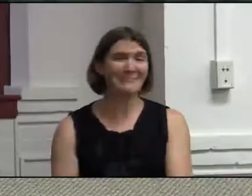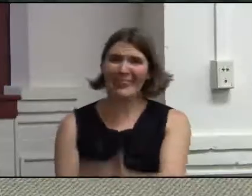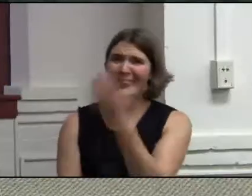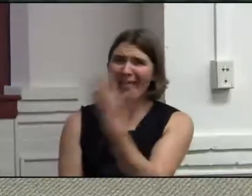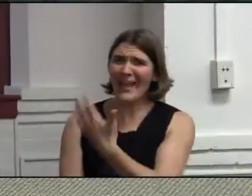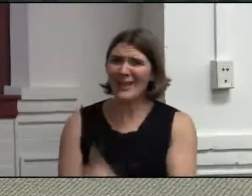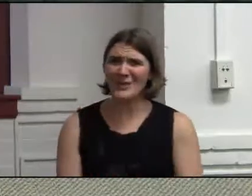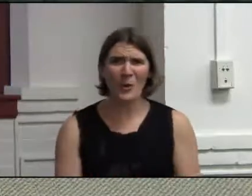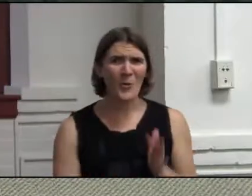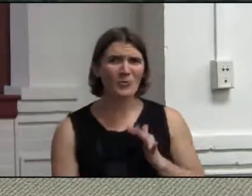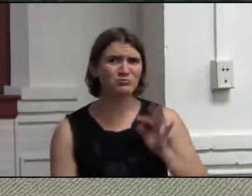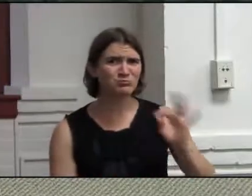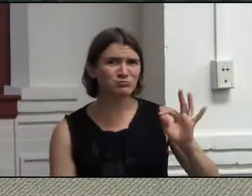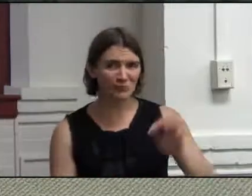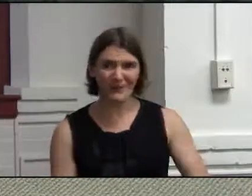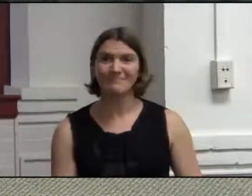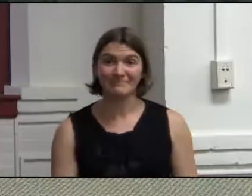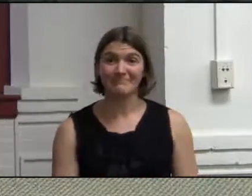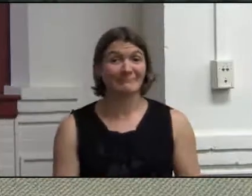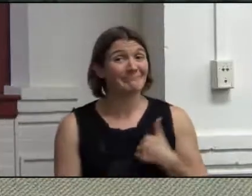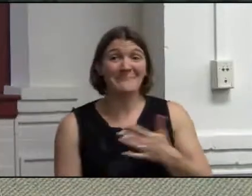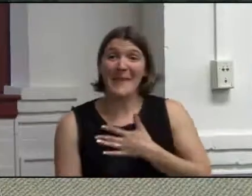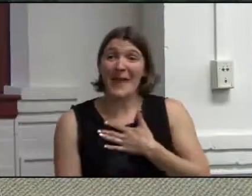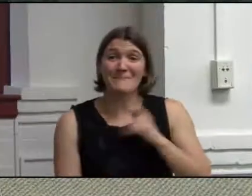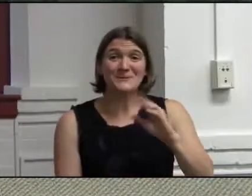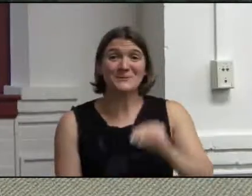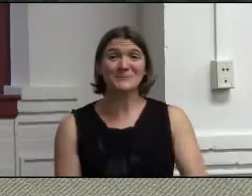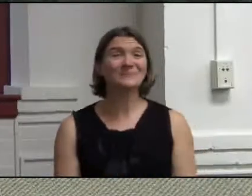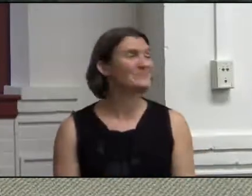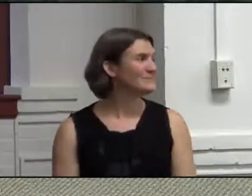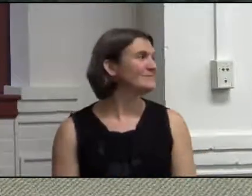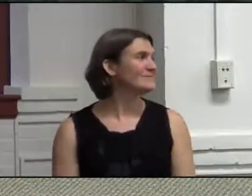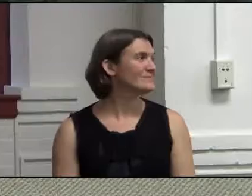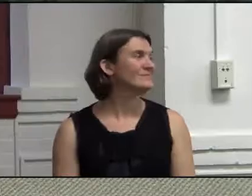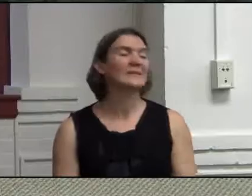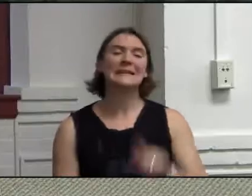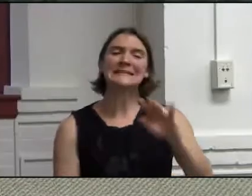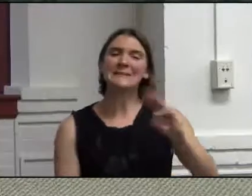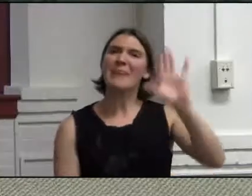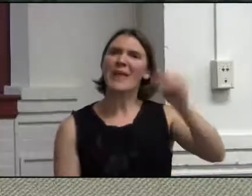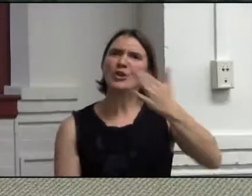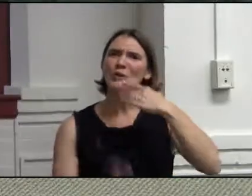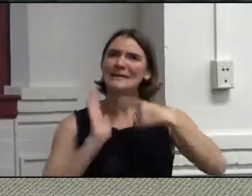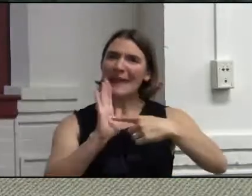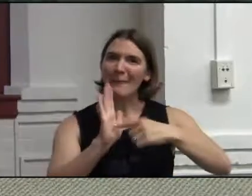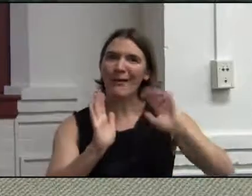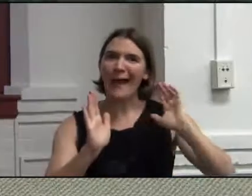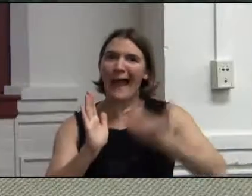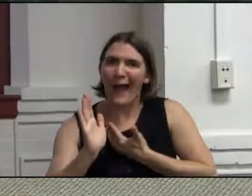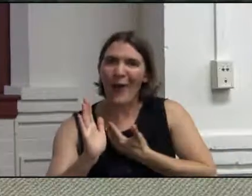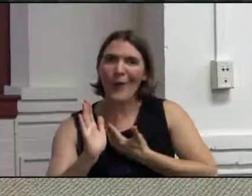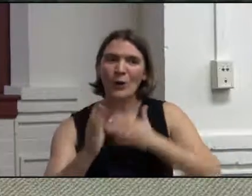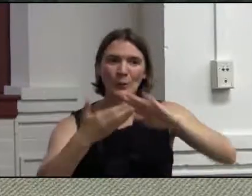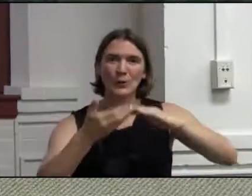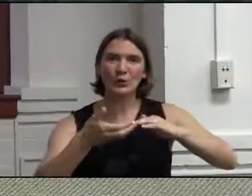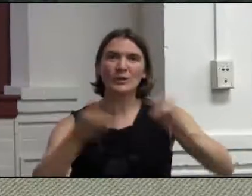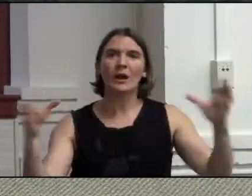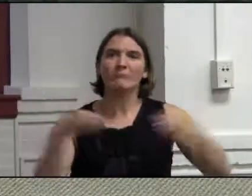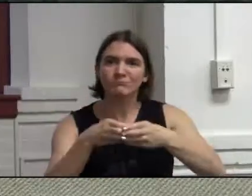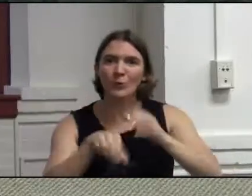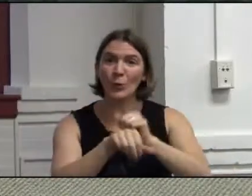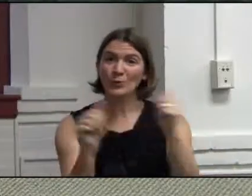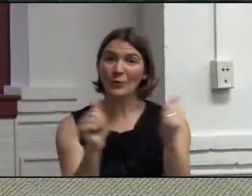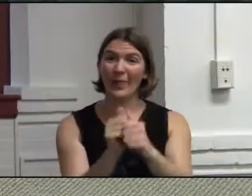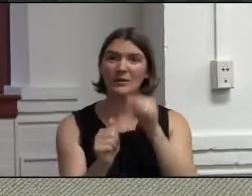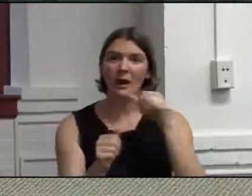Thank you. You're welcome. Good stuff. My pleasure. And it's a good example of our different parts of our community coming together